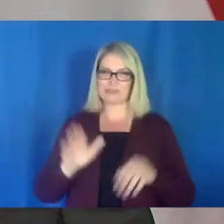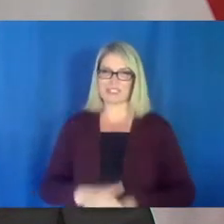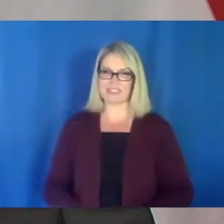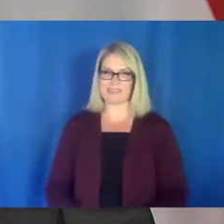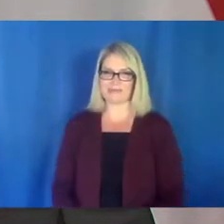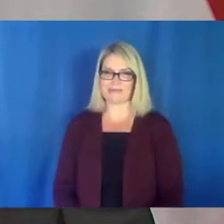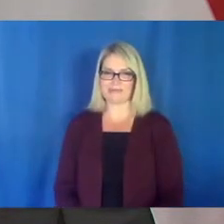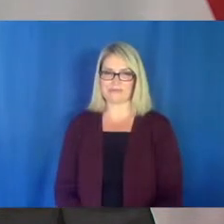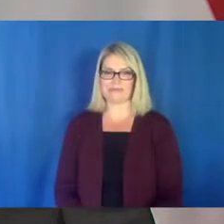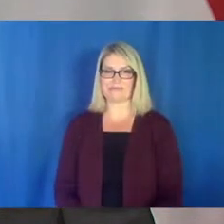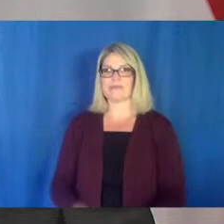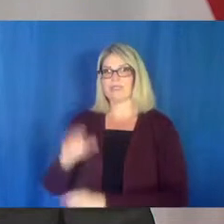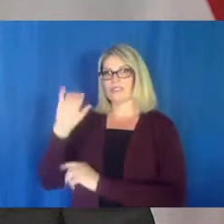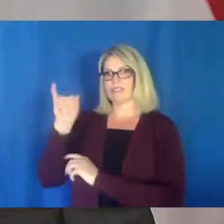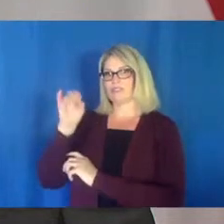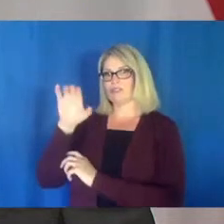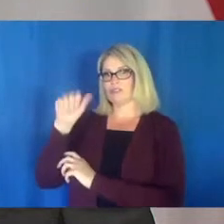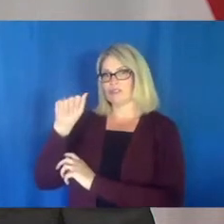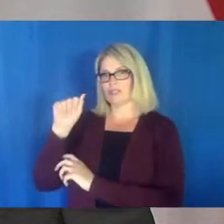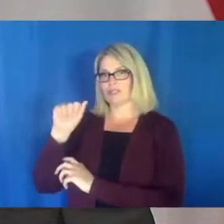Jessica Doria Brown, CBC.